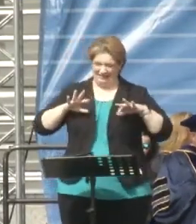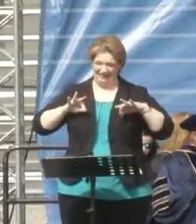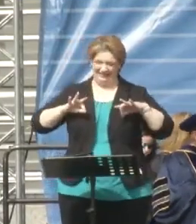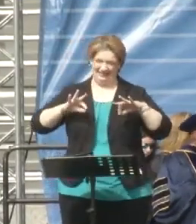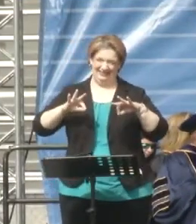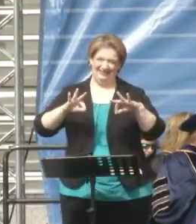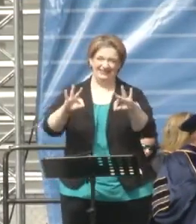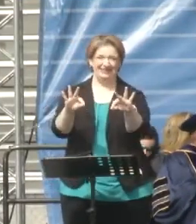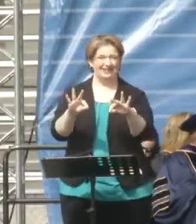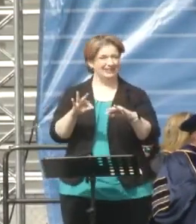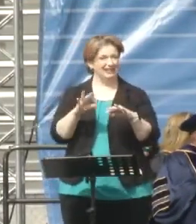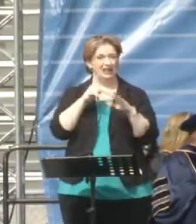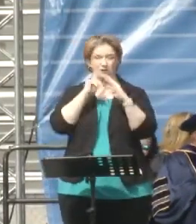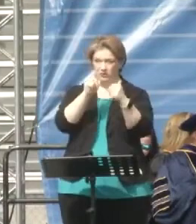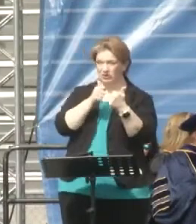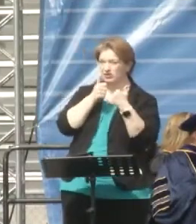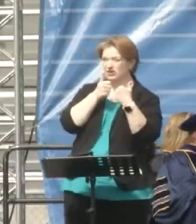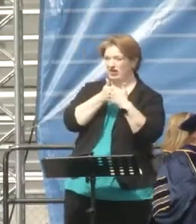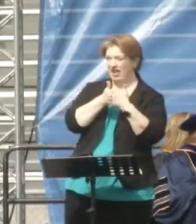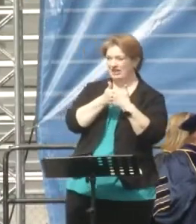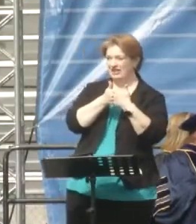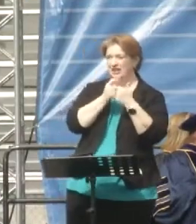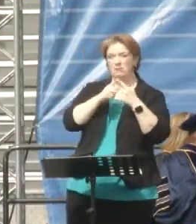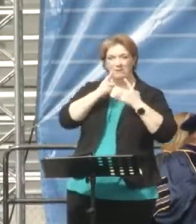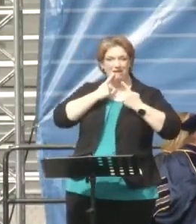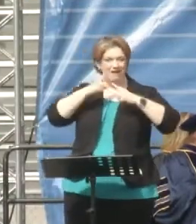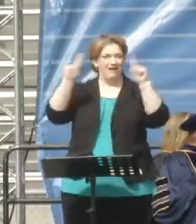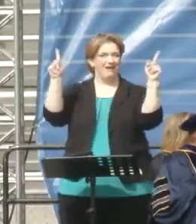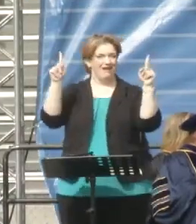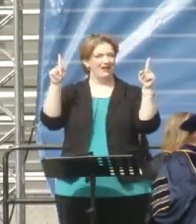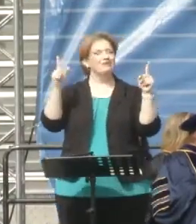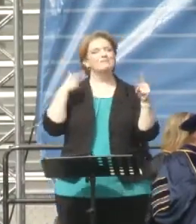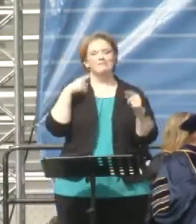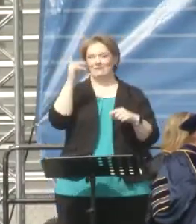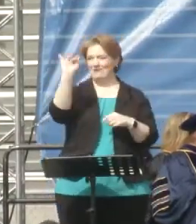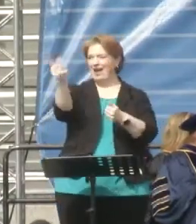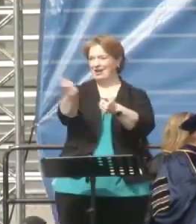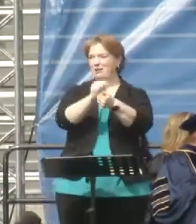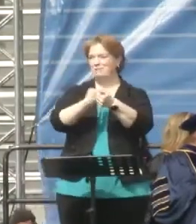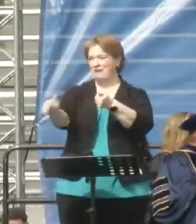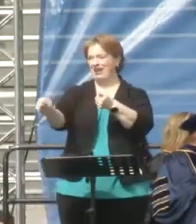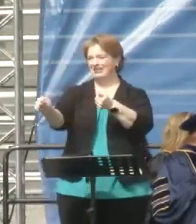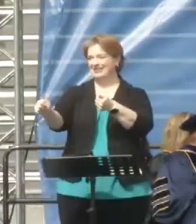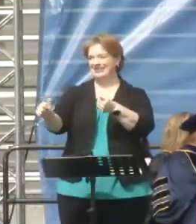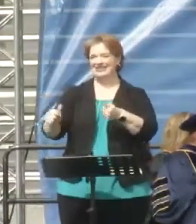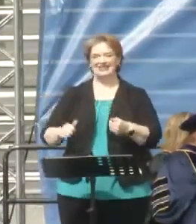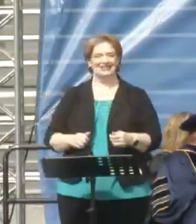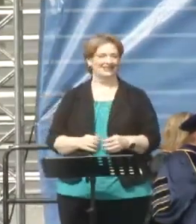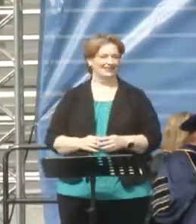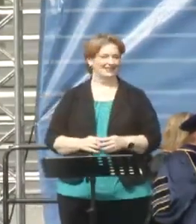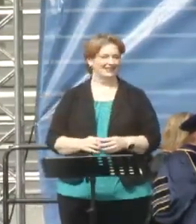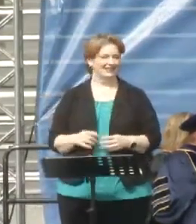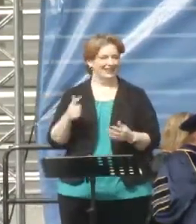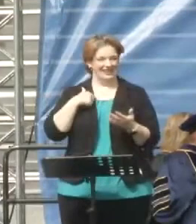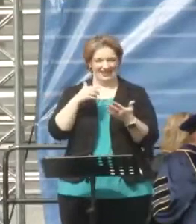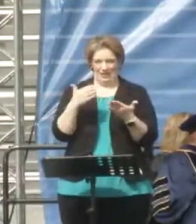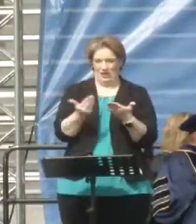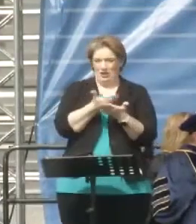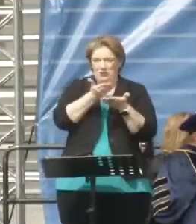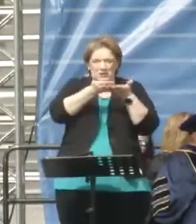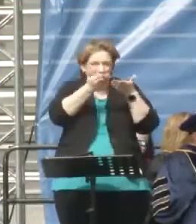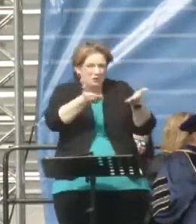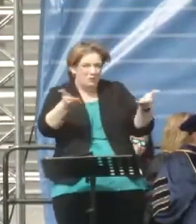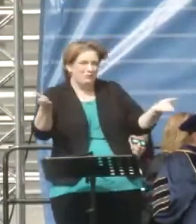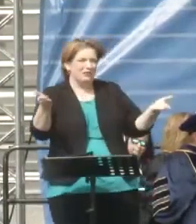was challenging in the beginning, but ultimately, I did pass that course. I learned to use the new equipment.